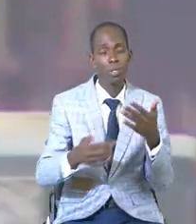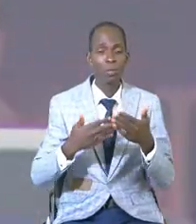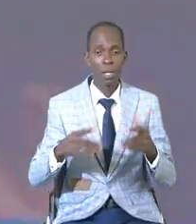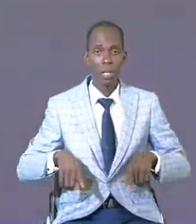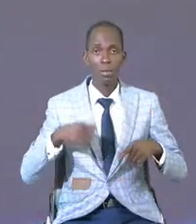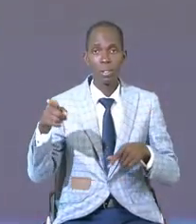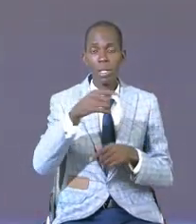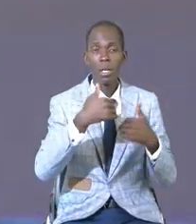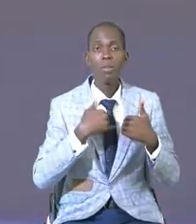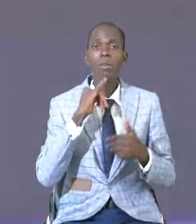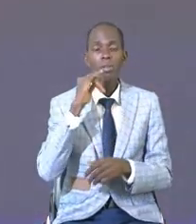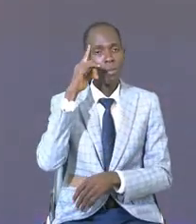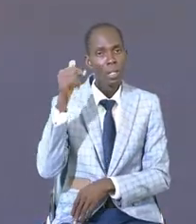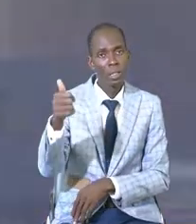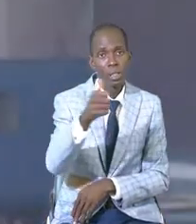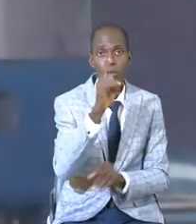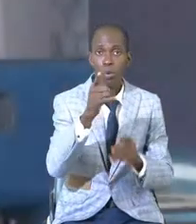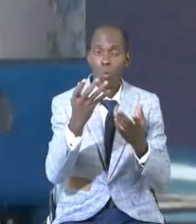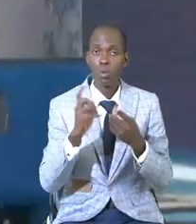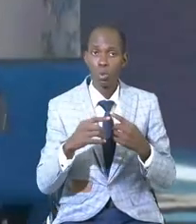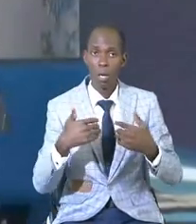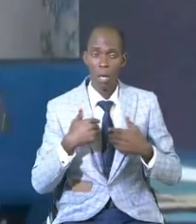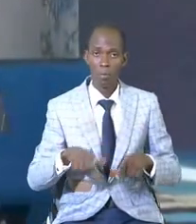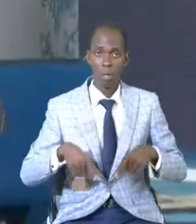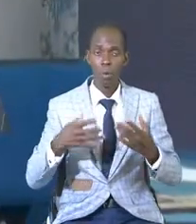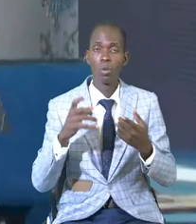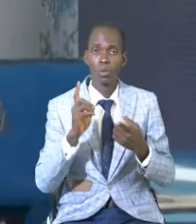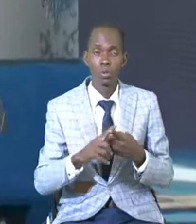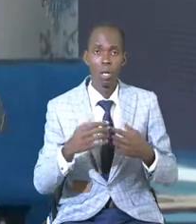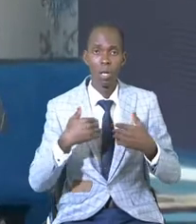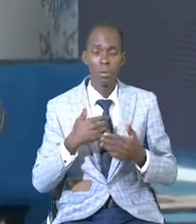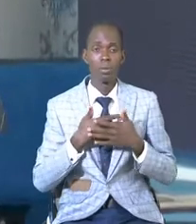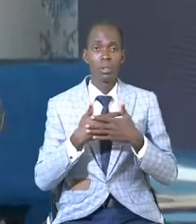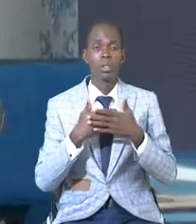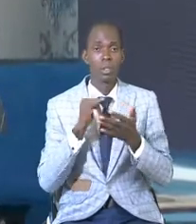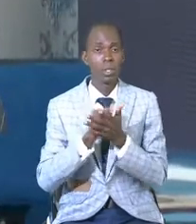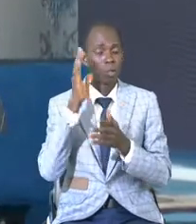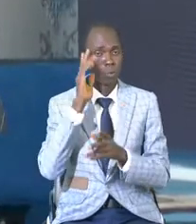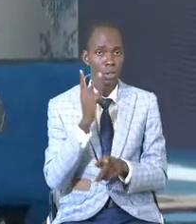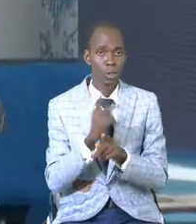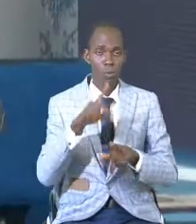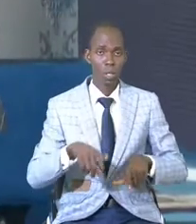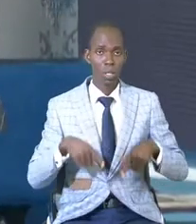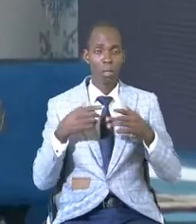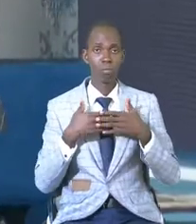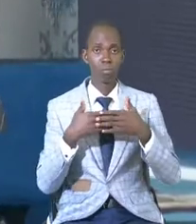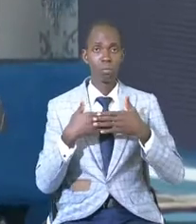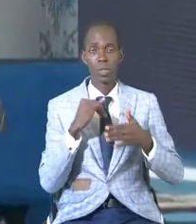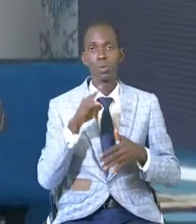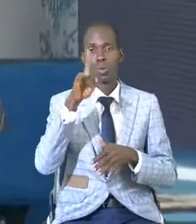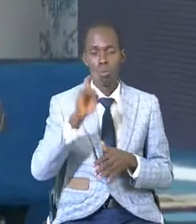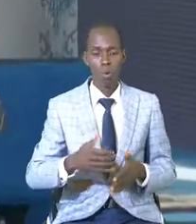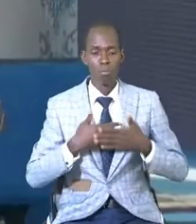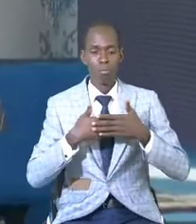themselves. If you're going to have life, if you're going to have the air that will sustain your life, you must breathe by yourself.